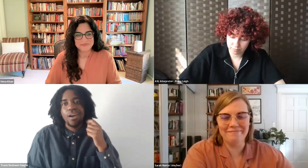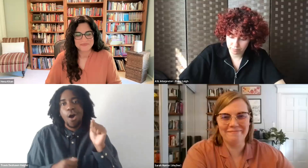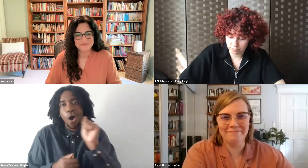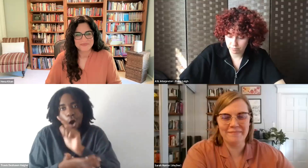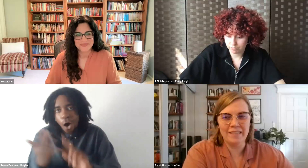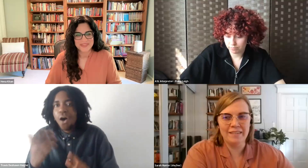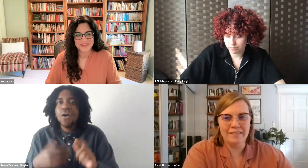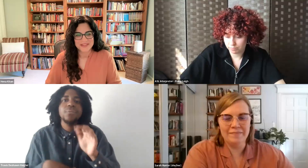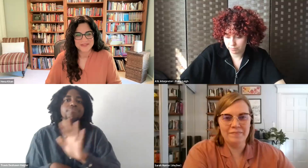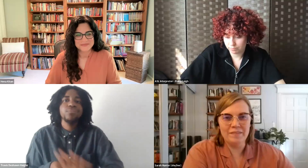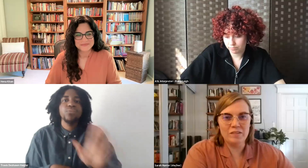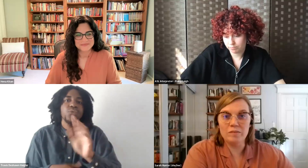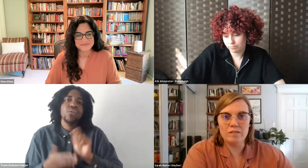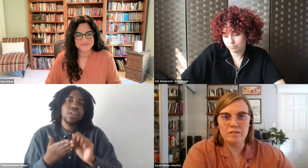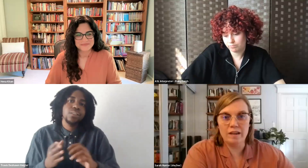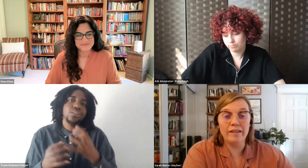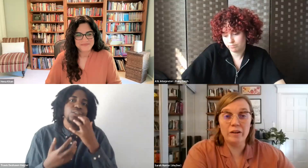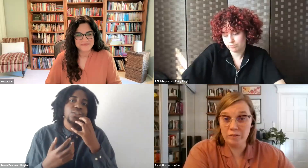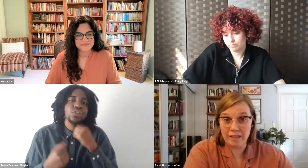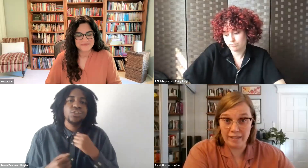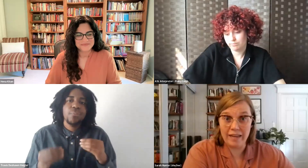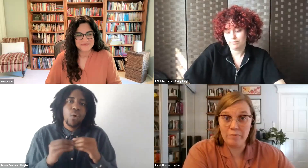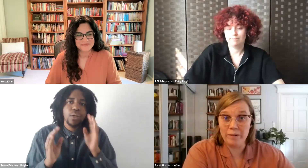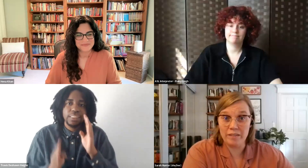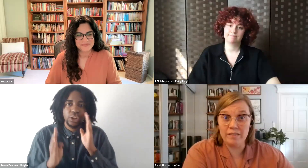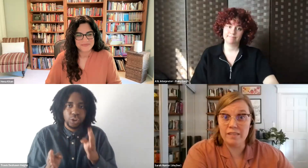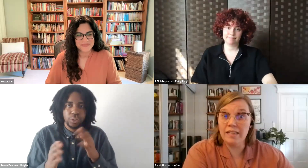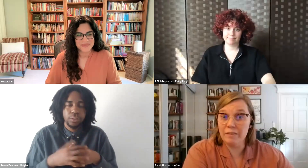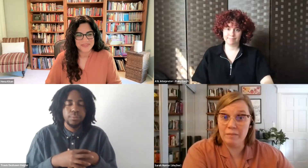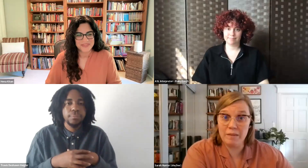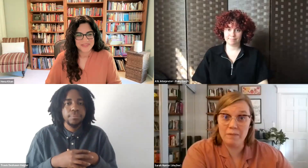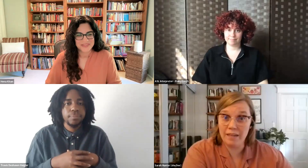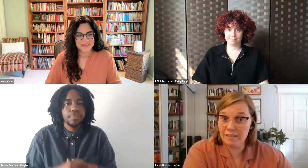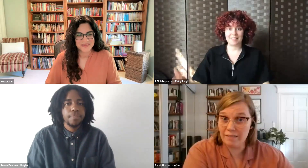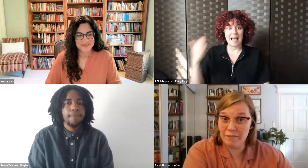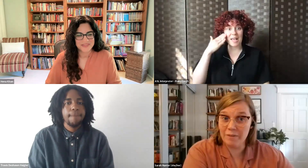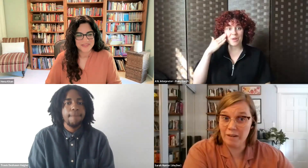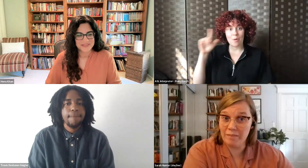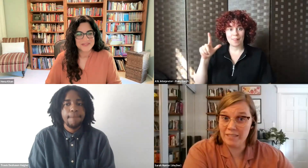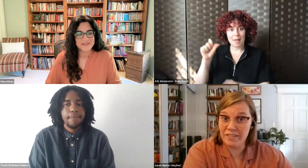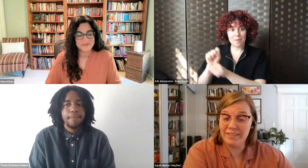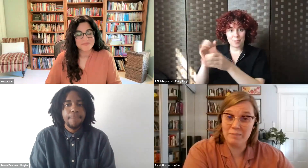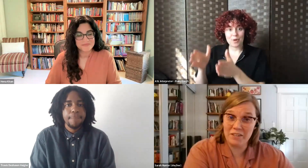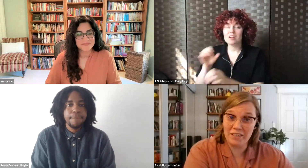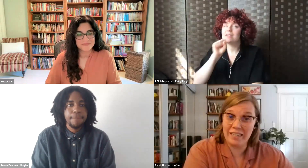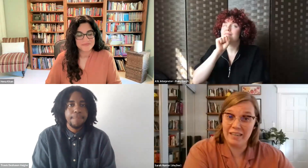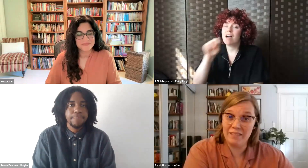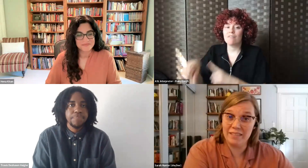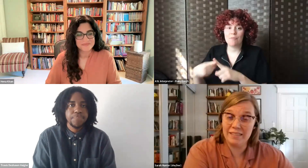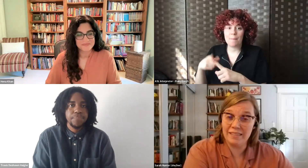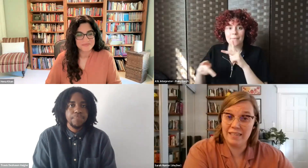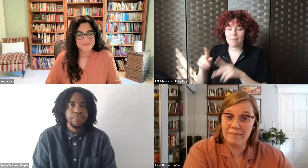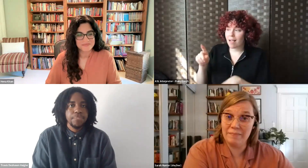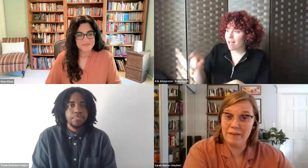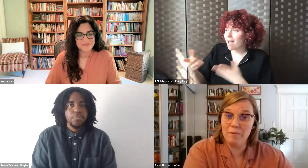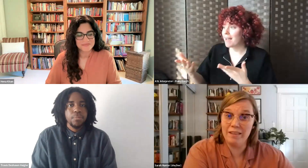acclaim. So I know that library workers love it when people ask them for book recommendations, especially if